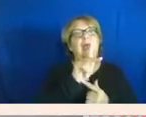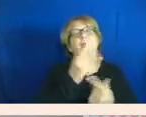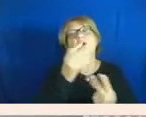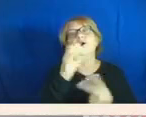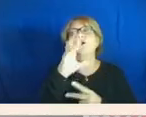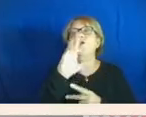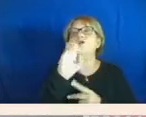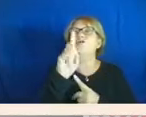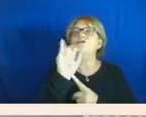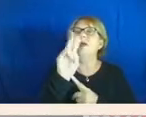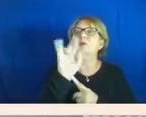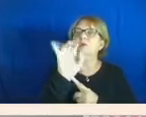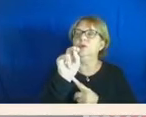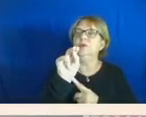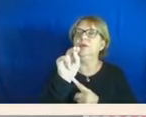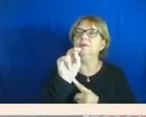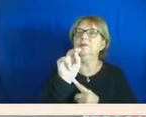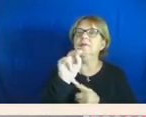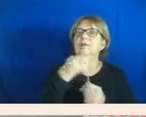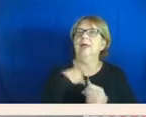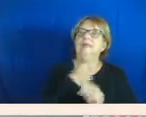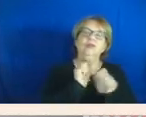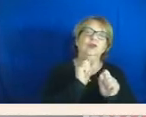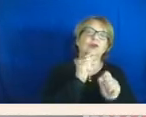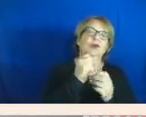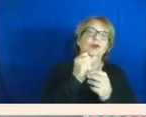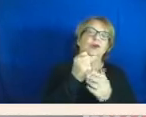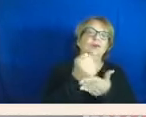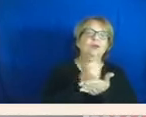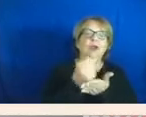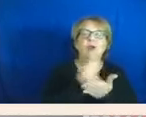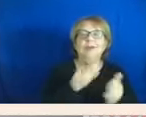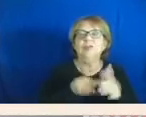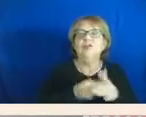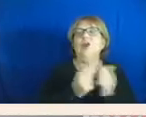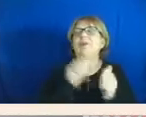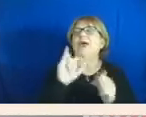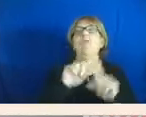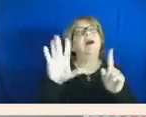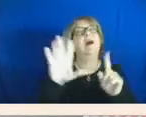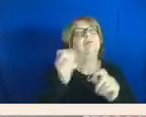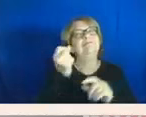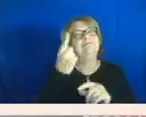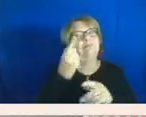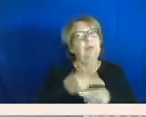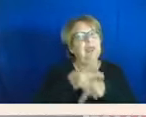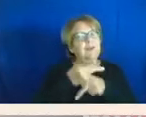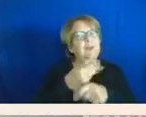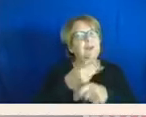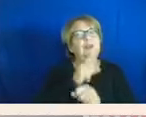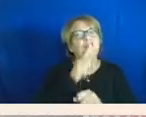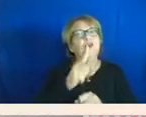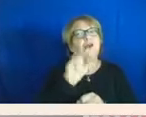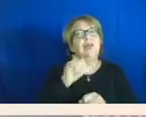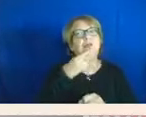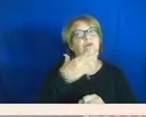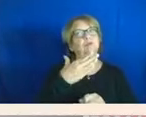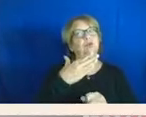have, secured credit cards to get started with, but be careful when you do that. Make sure it's with a reputable institution. Yeah. Be very